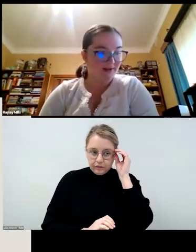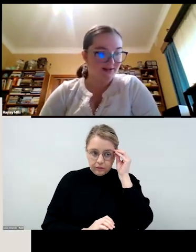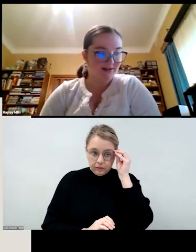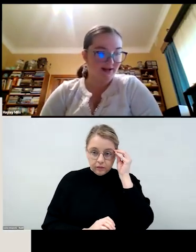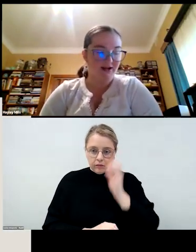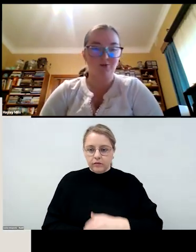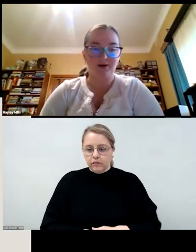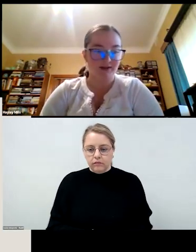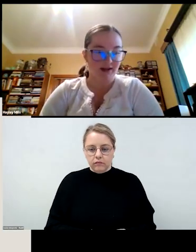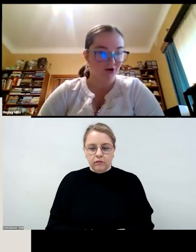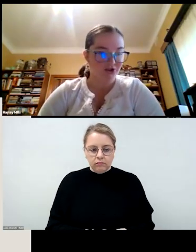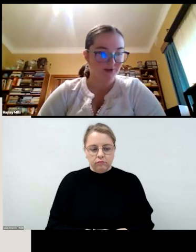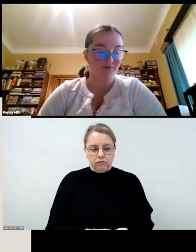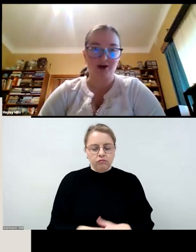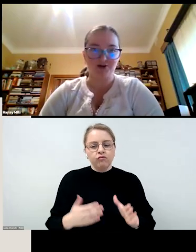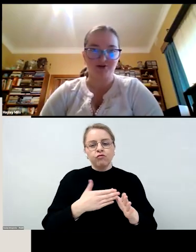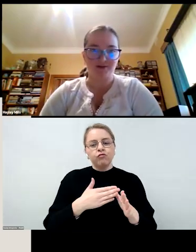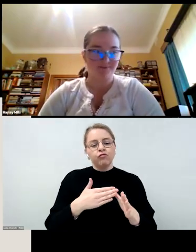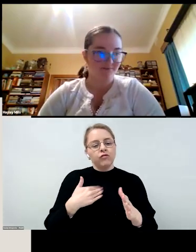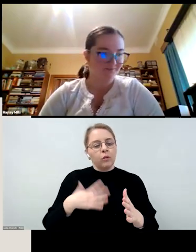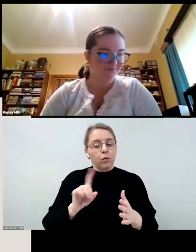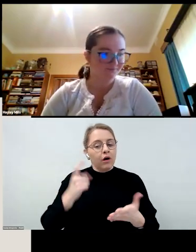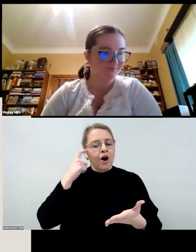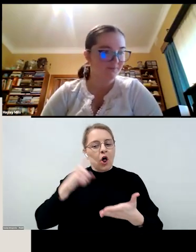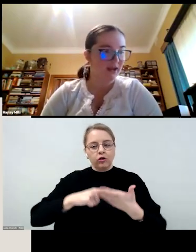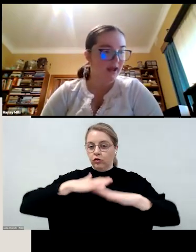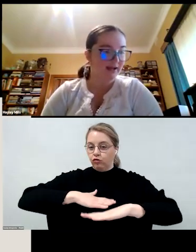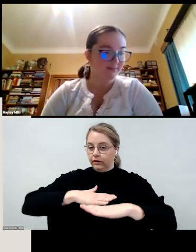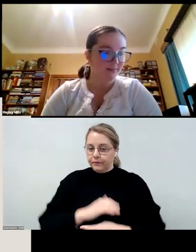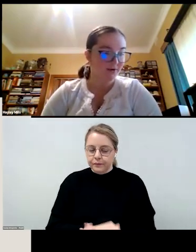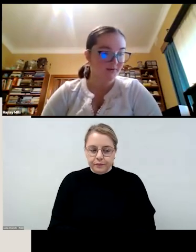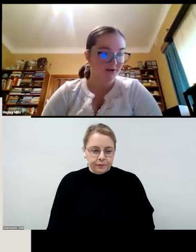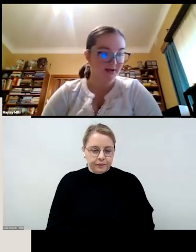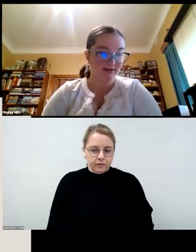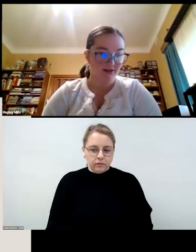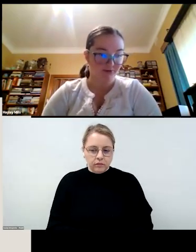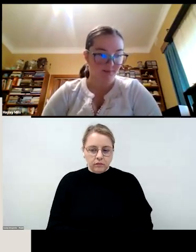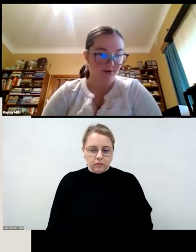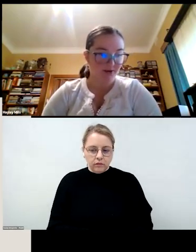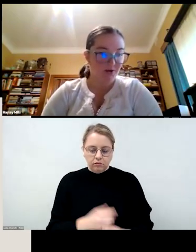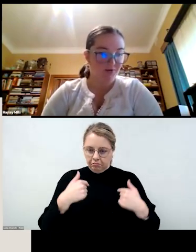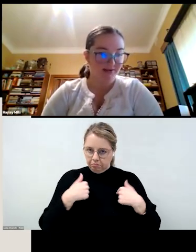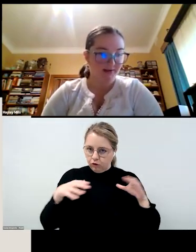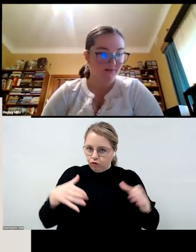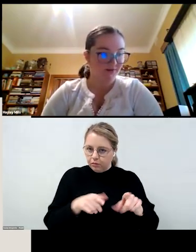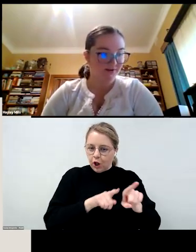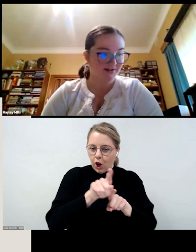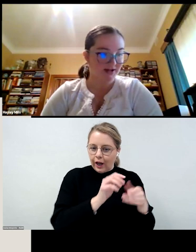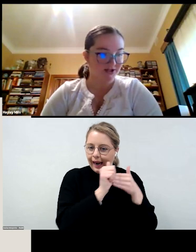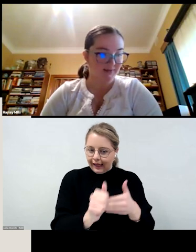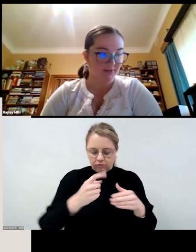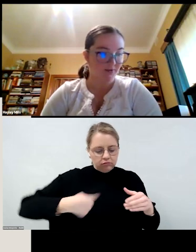We'll now begin today with acknowledgement of country. As a member of the Learn and Lead group, we respect